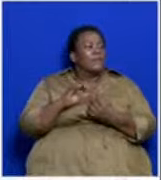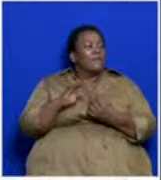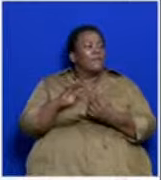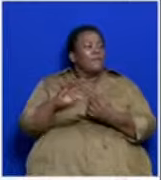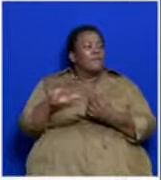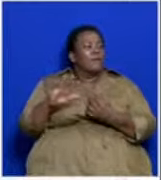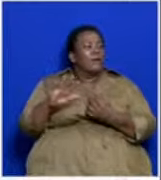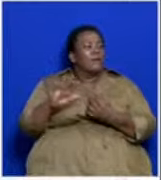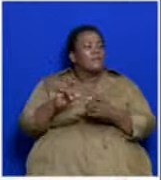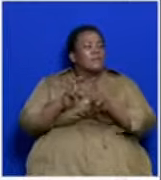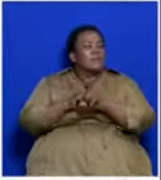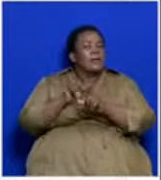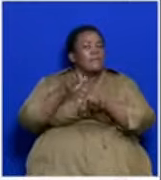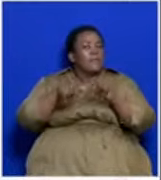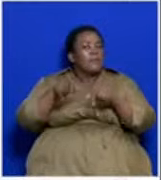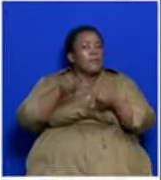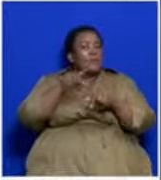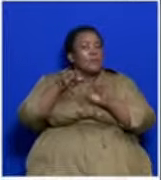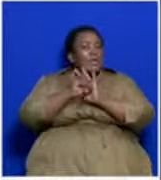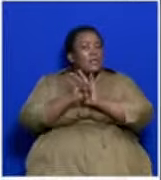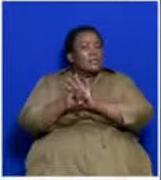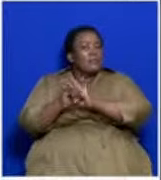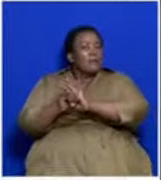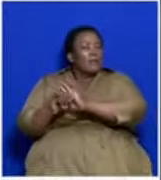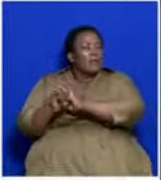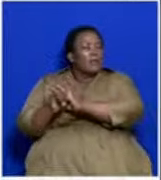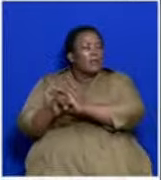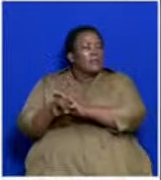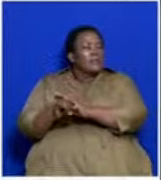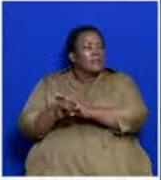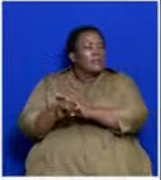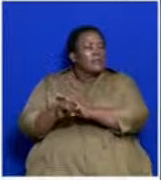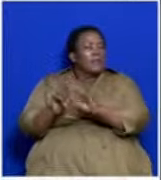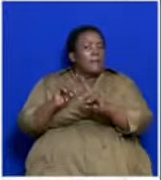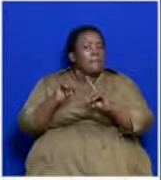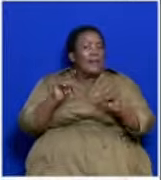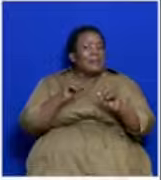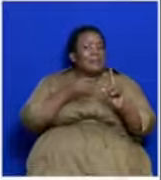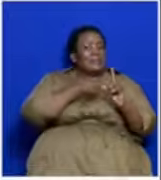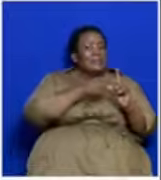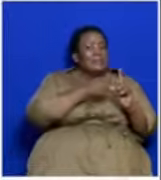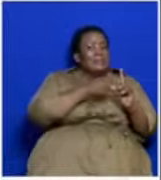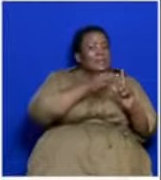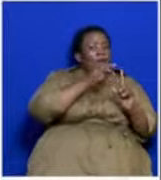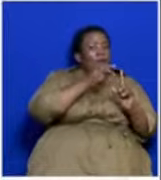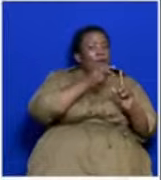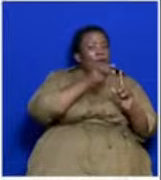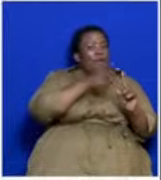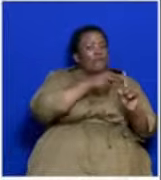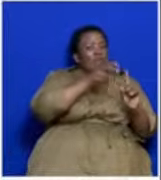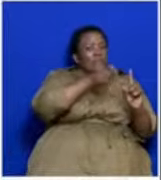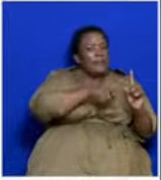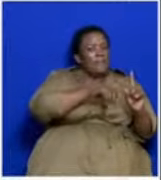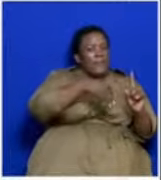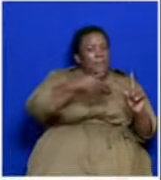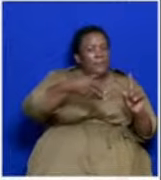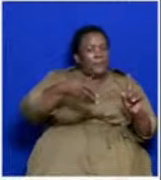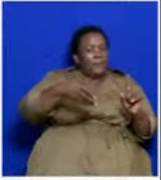identified, except for the victim. Yes. And the last